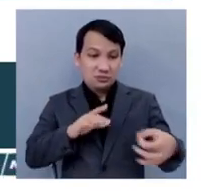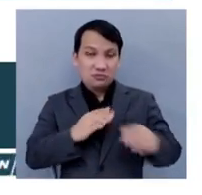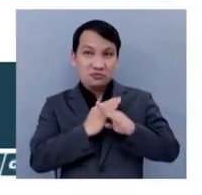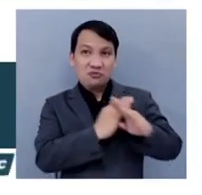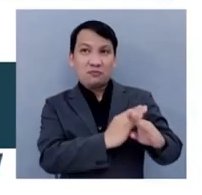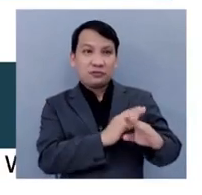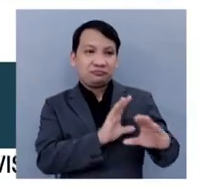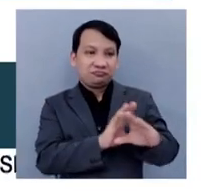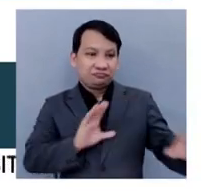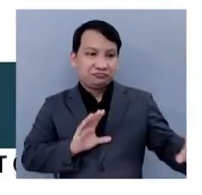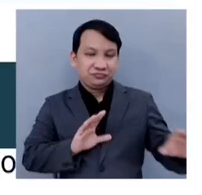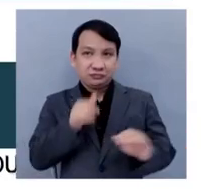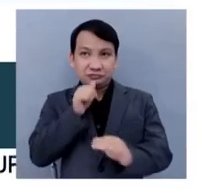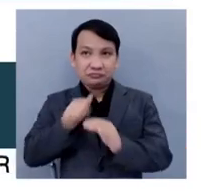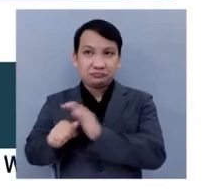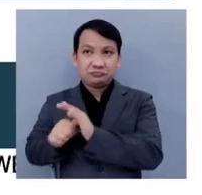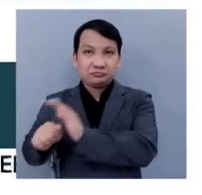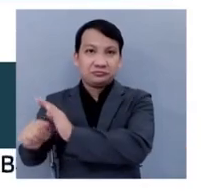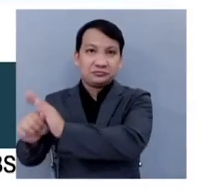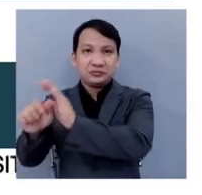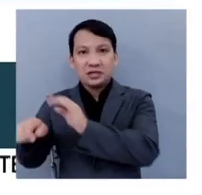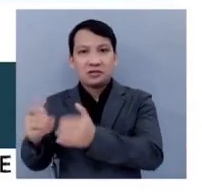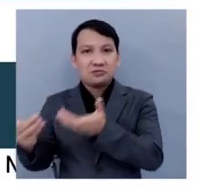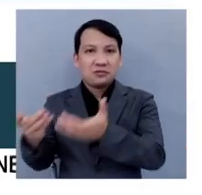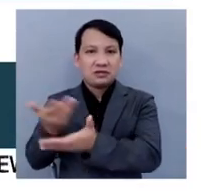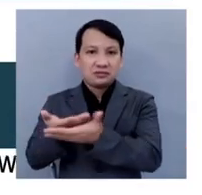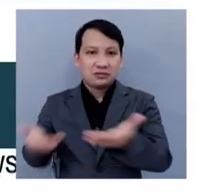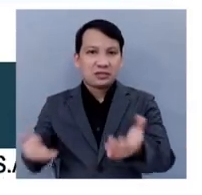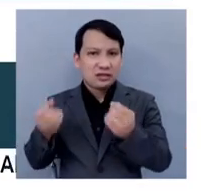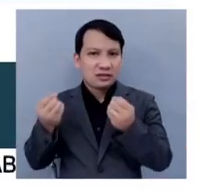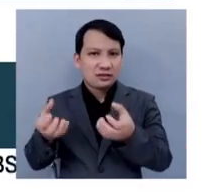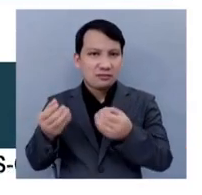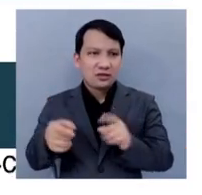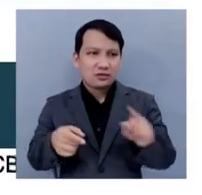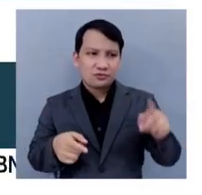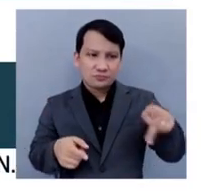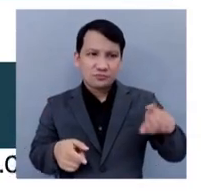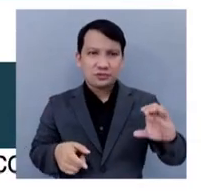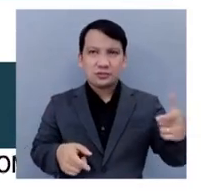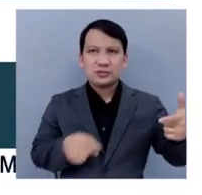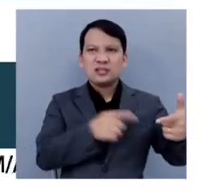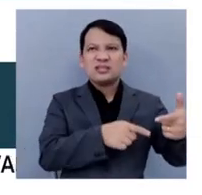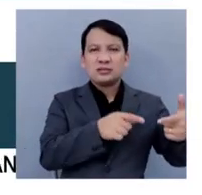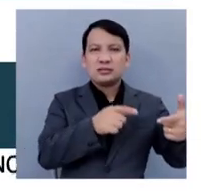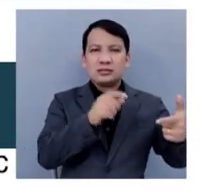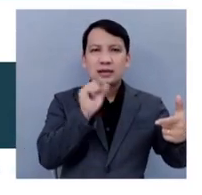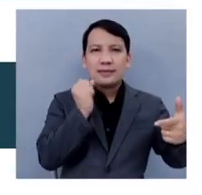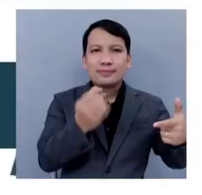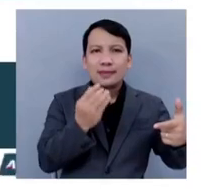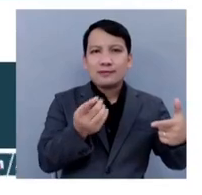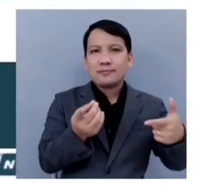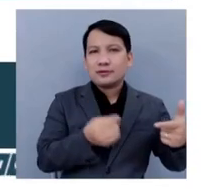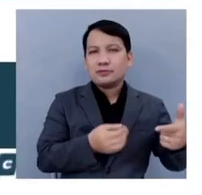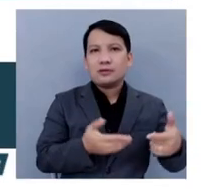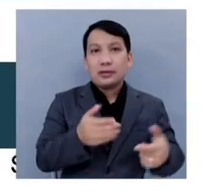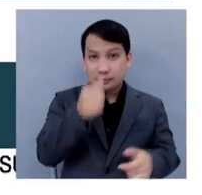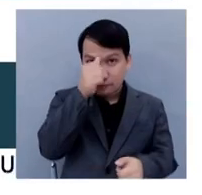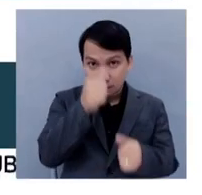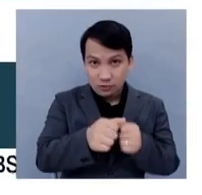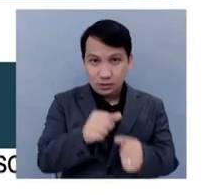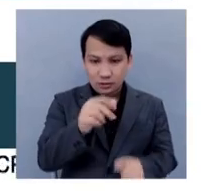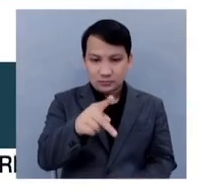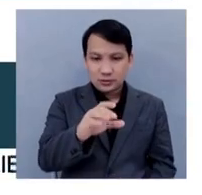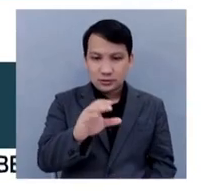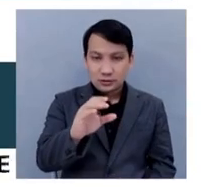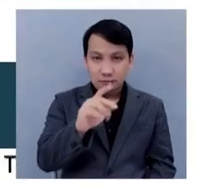of ill-gotten assets. So the PCGG has a lot more to do. Remember, in 2013, the PCGG